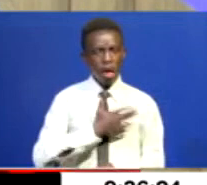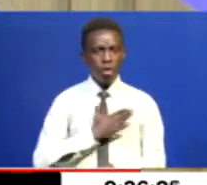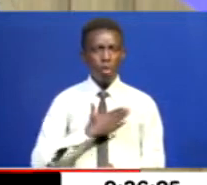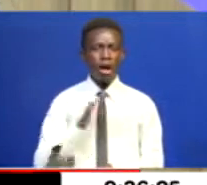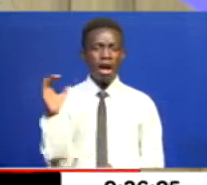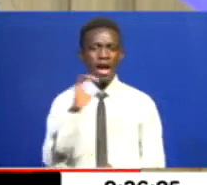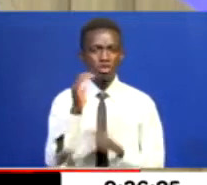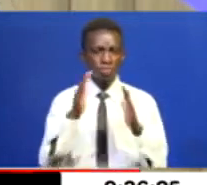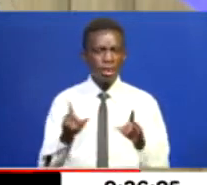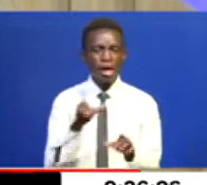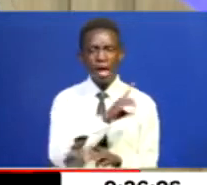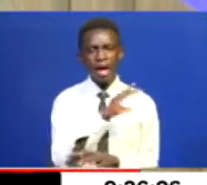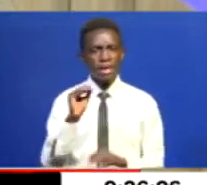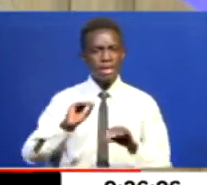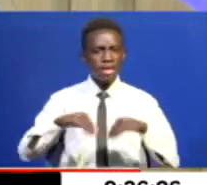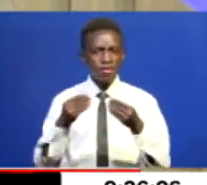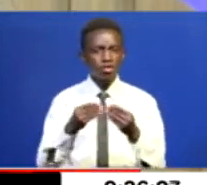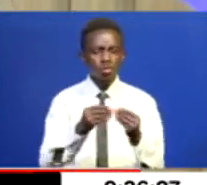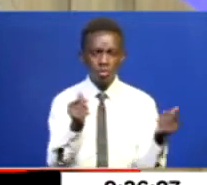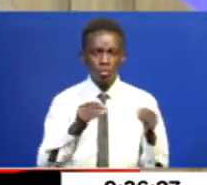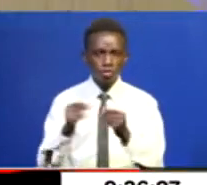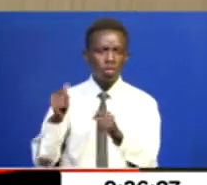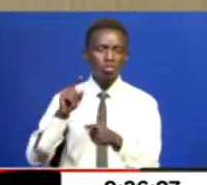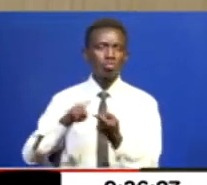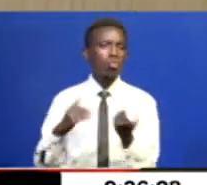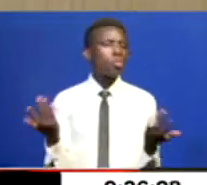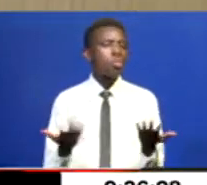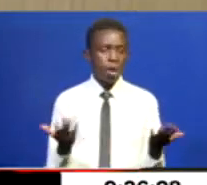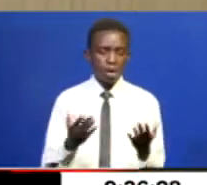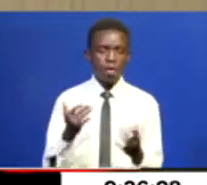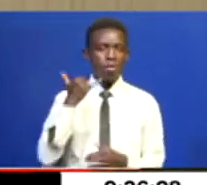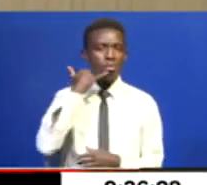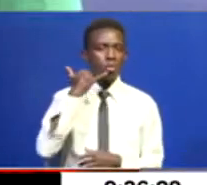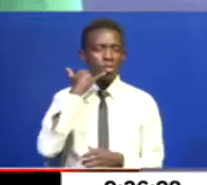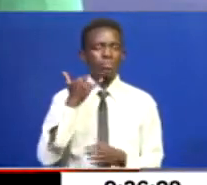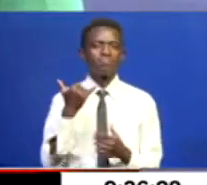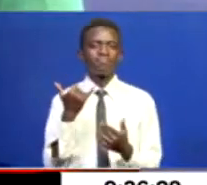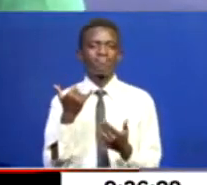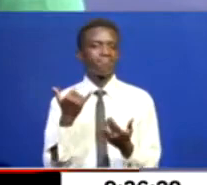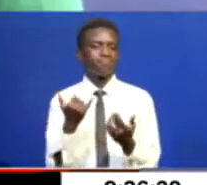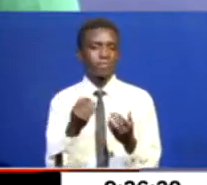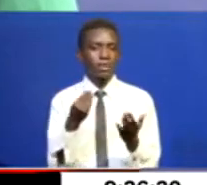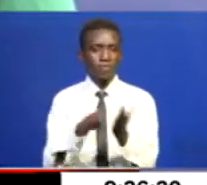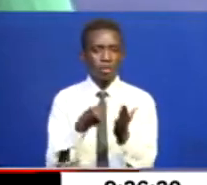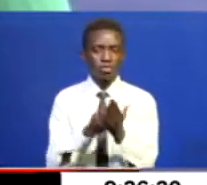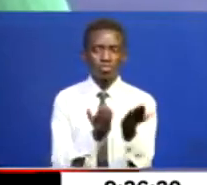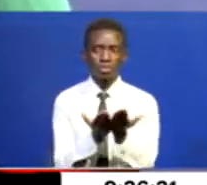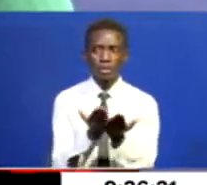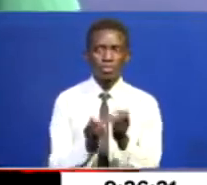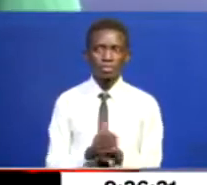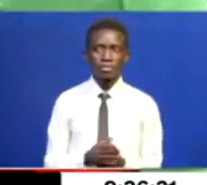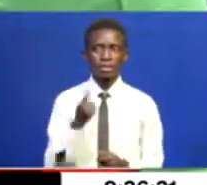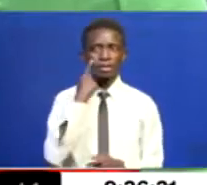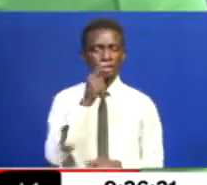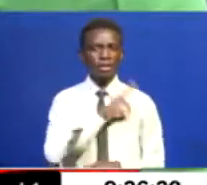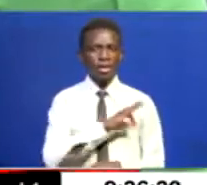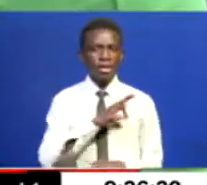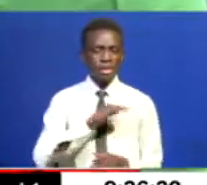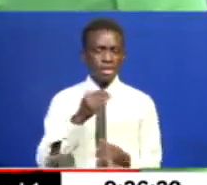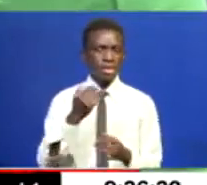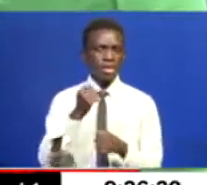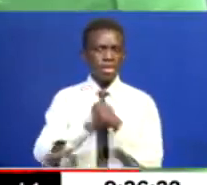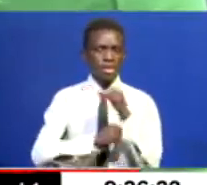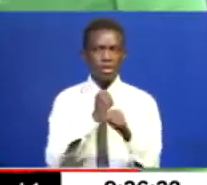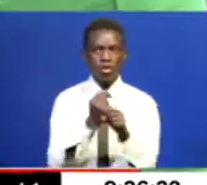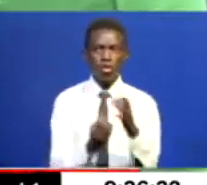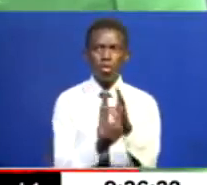overlay all the solutions, including mobile financial services. During the year, revenue grew 4.3% to 310